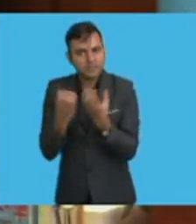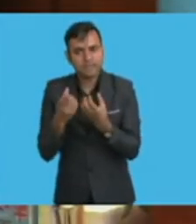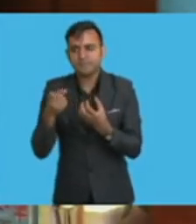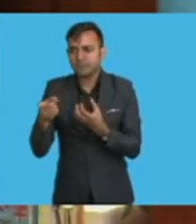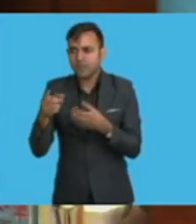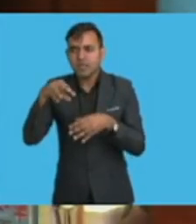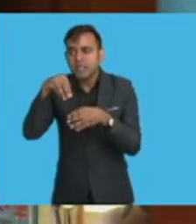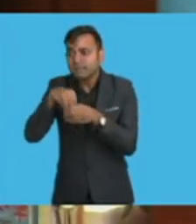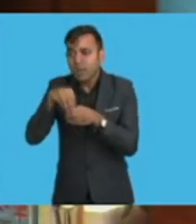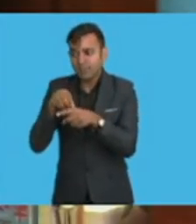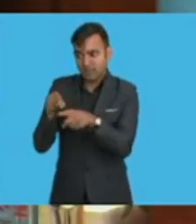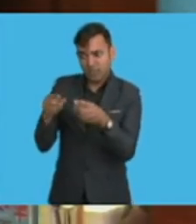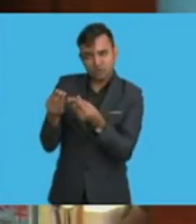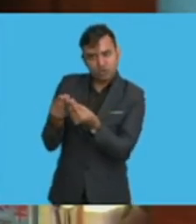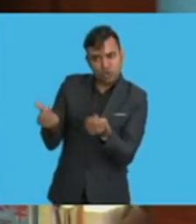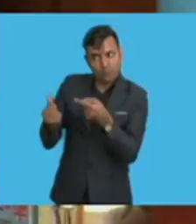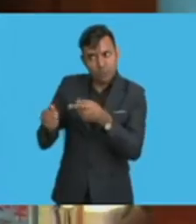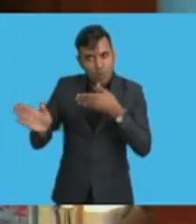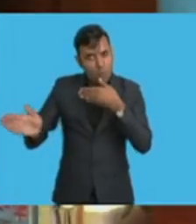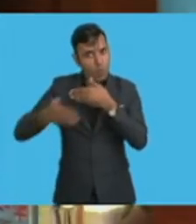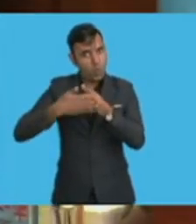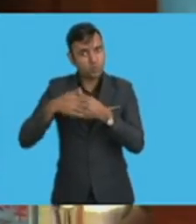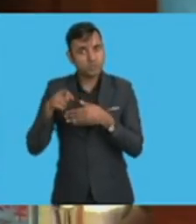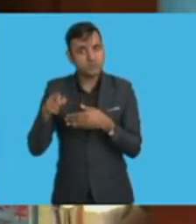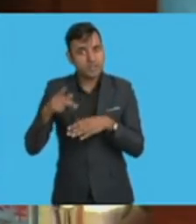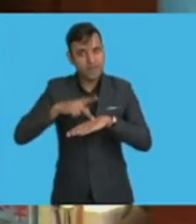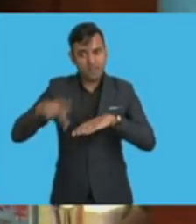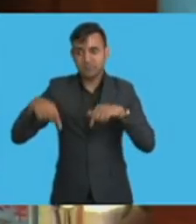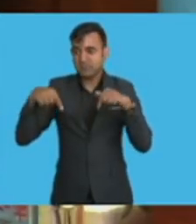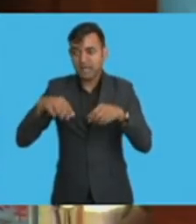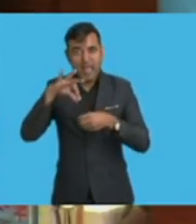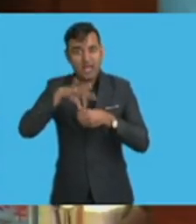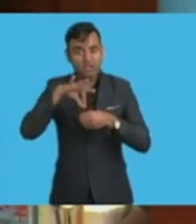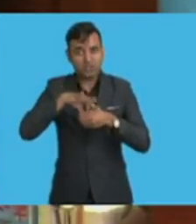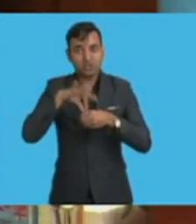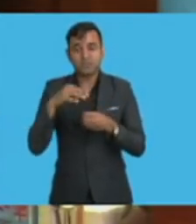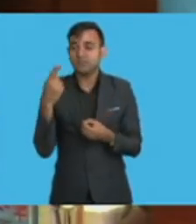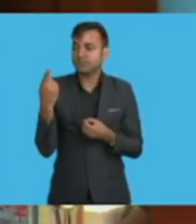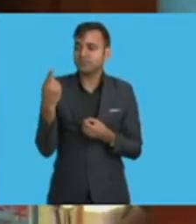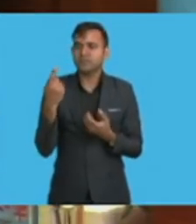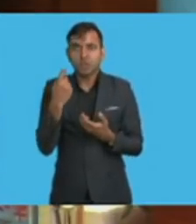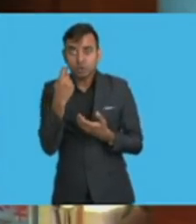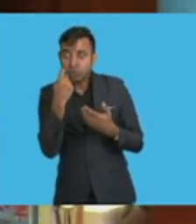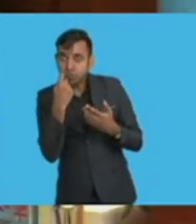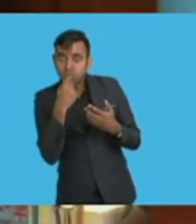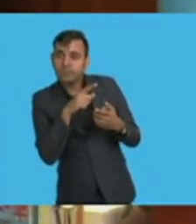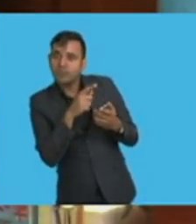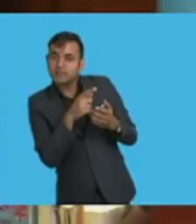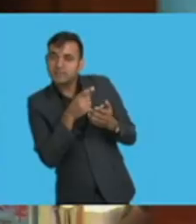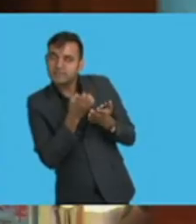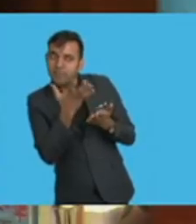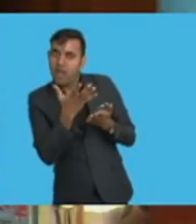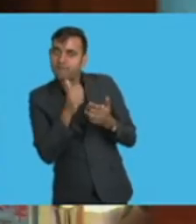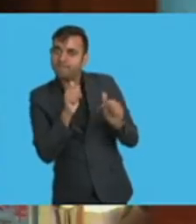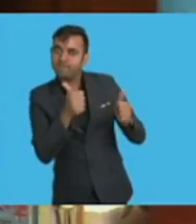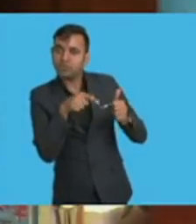dissolution of Parliament nearing, the general election around the corner, and the near expiration of the term of His Excellency, the President of the Republic of Fiji, it was